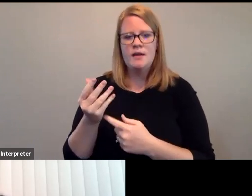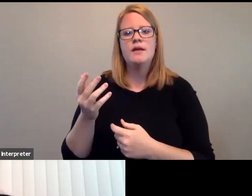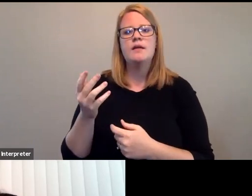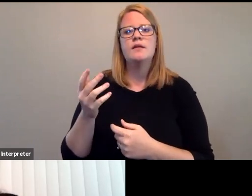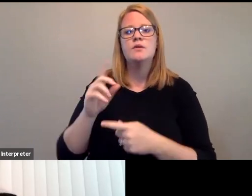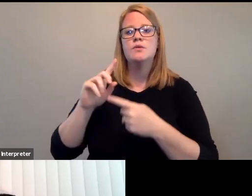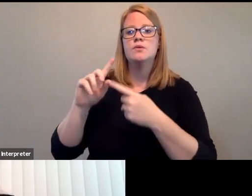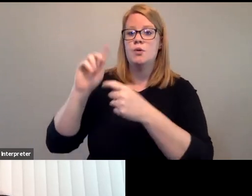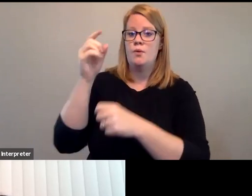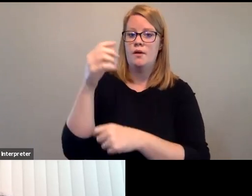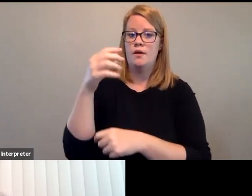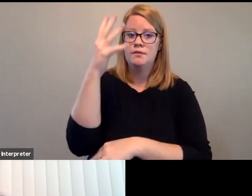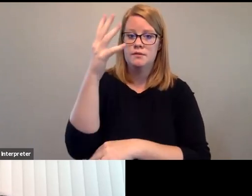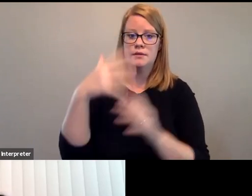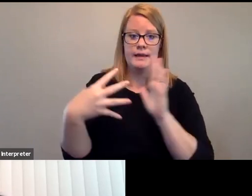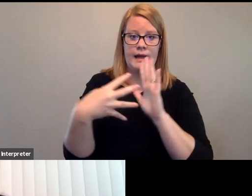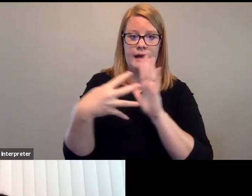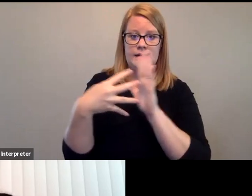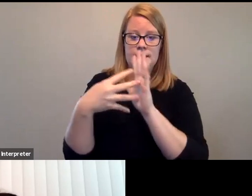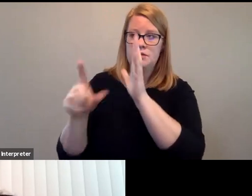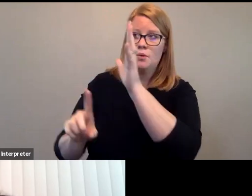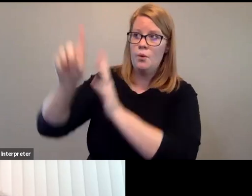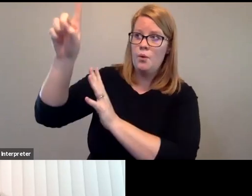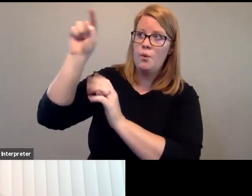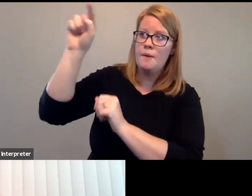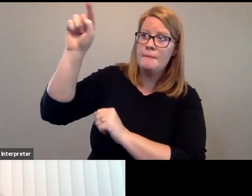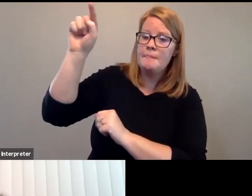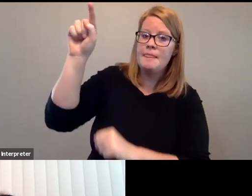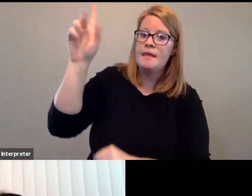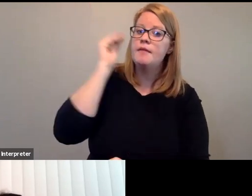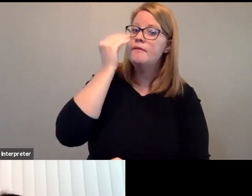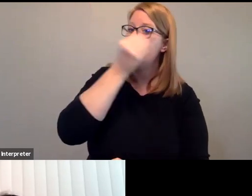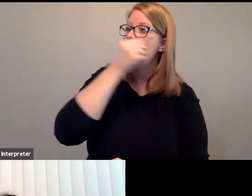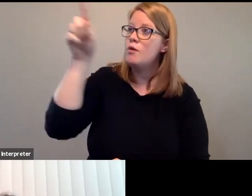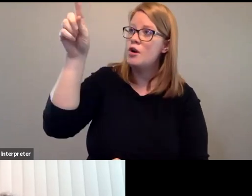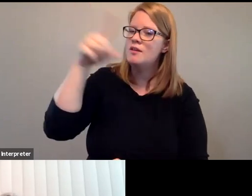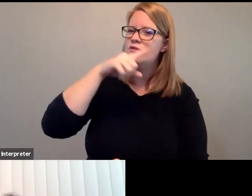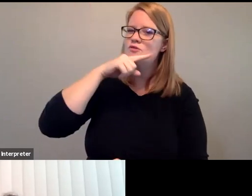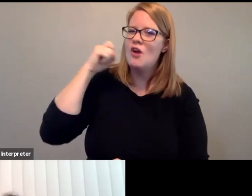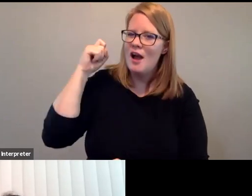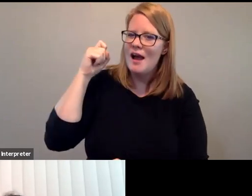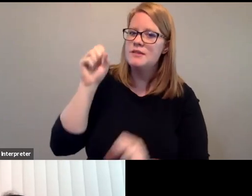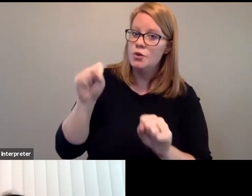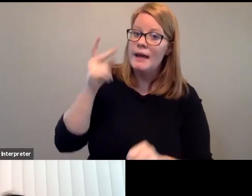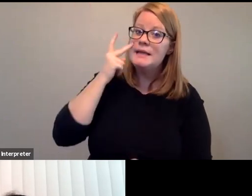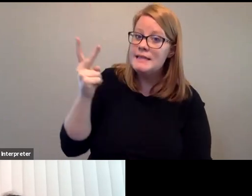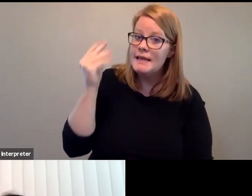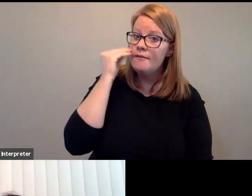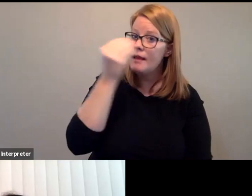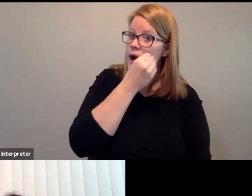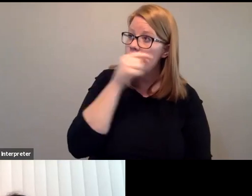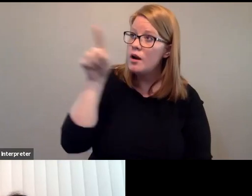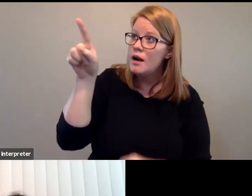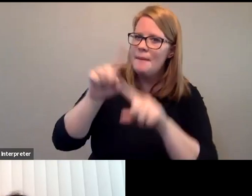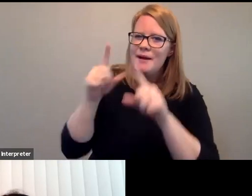the flour that was once there dries up. Excuse me. You can see it on the saguaro, those little tiny dried